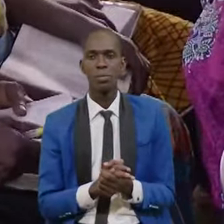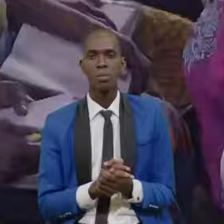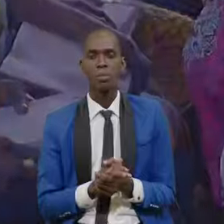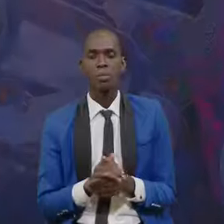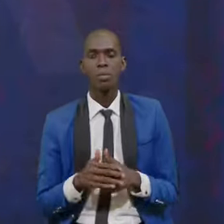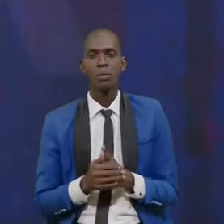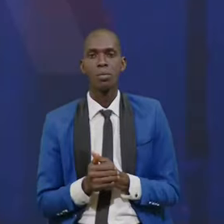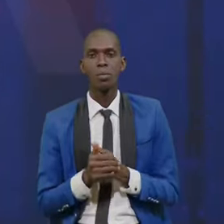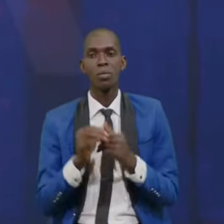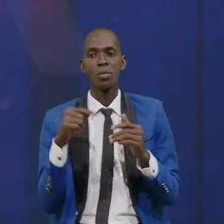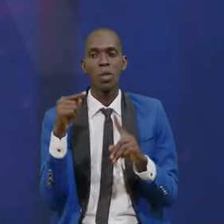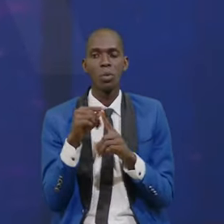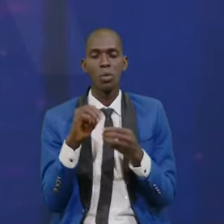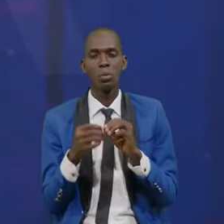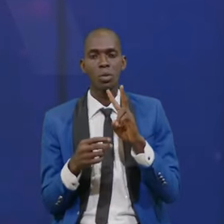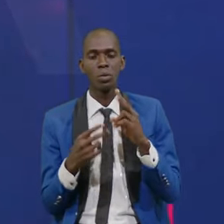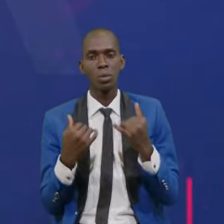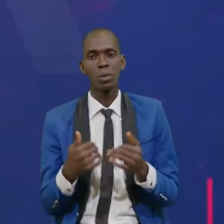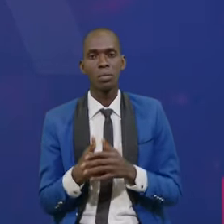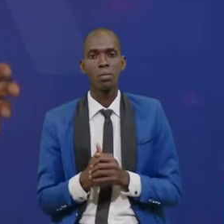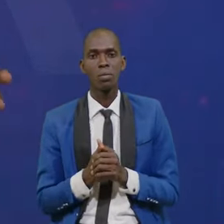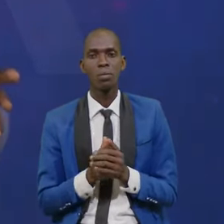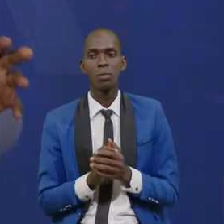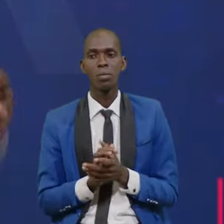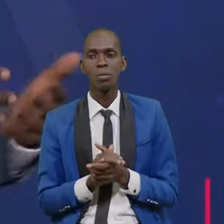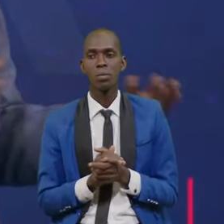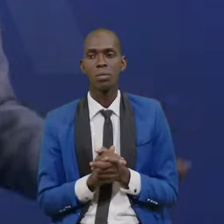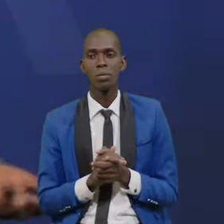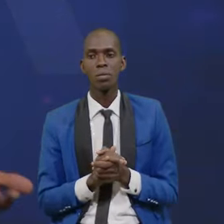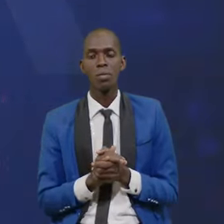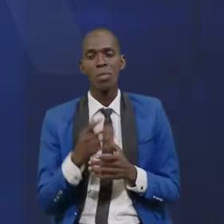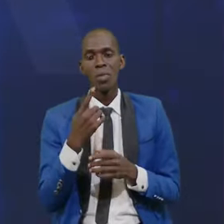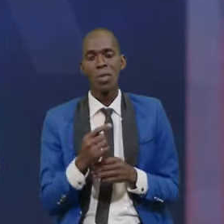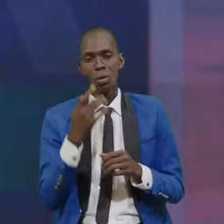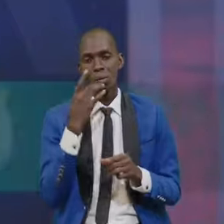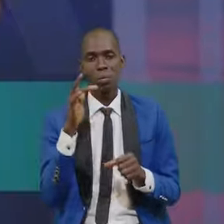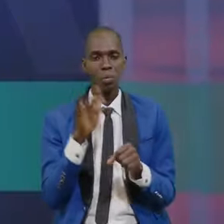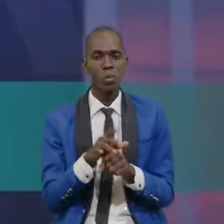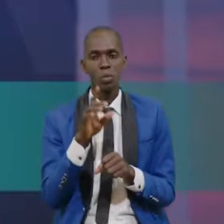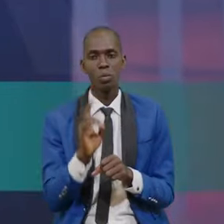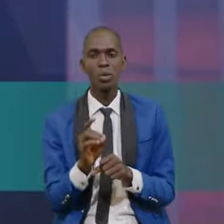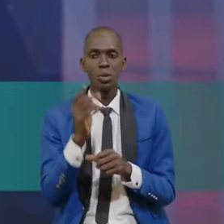point number two now. Number two, the promised prophet